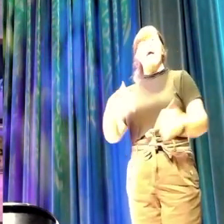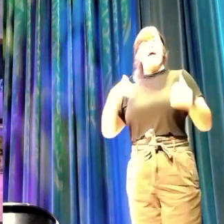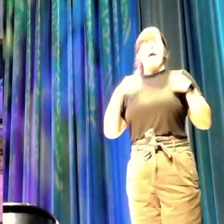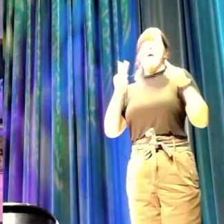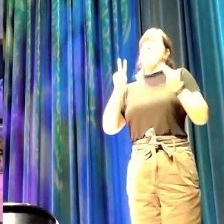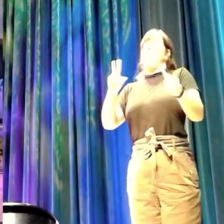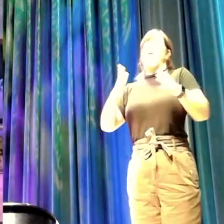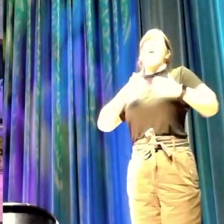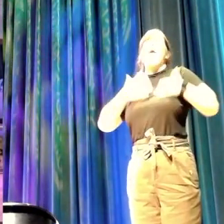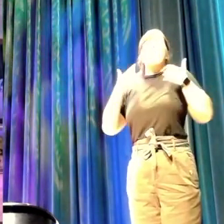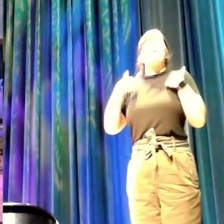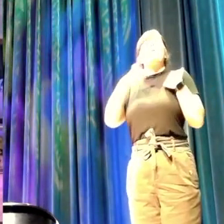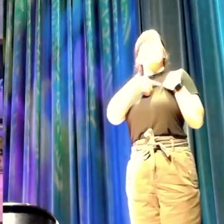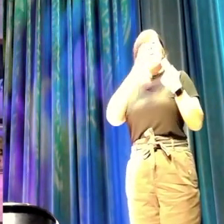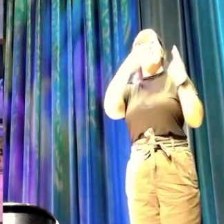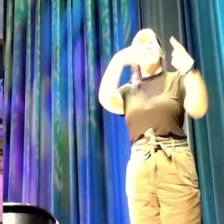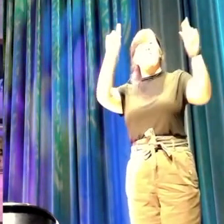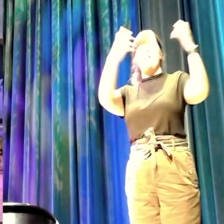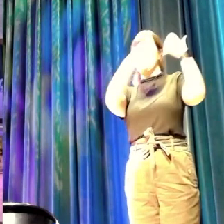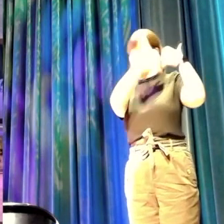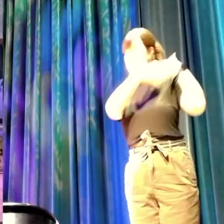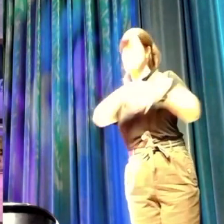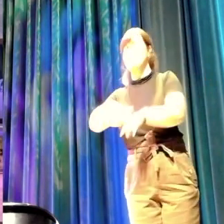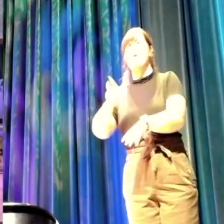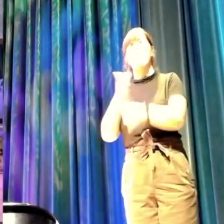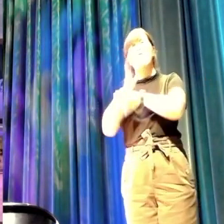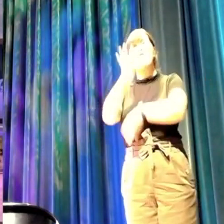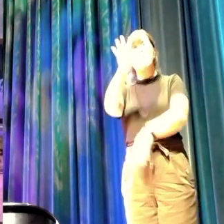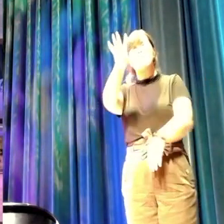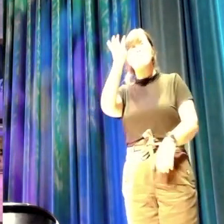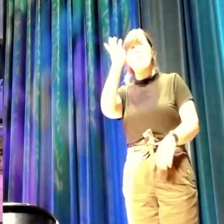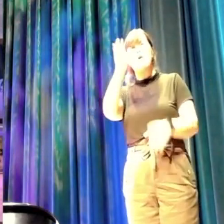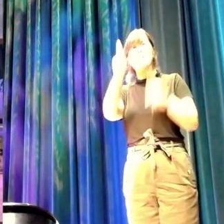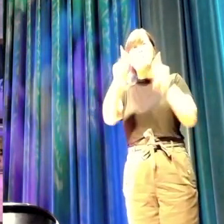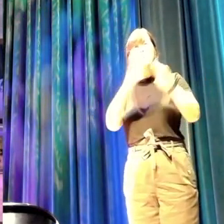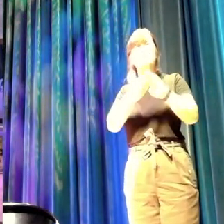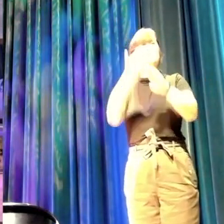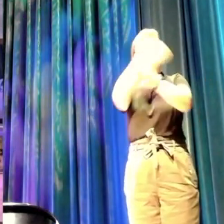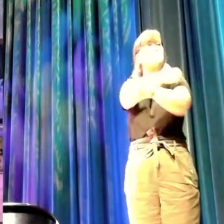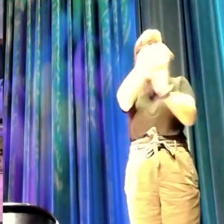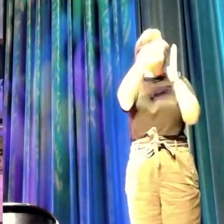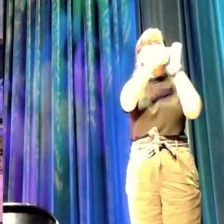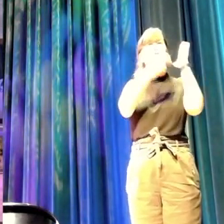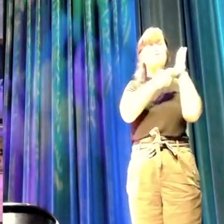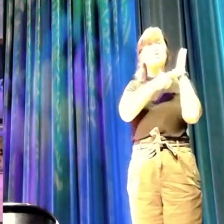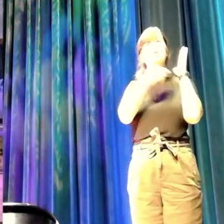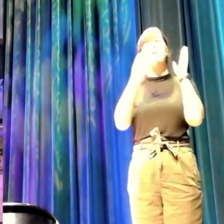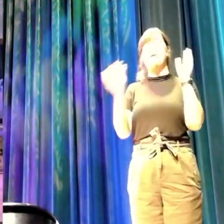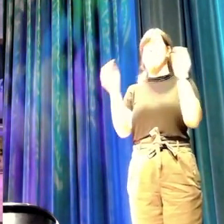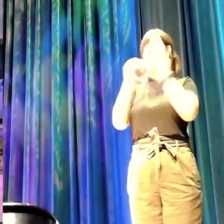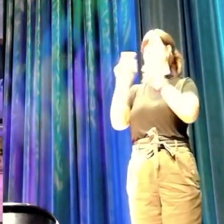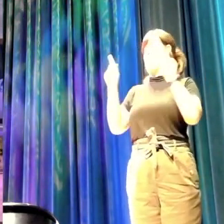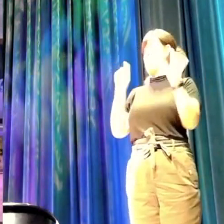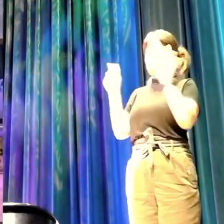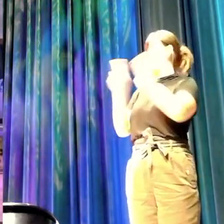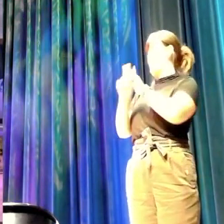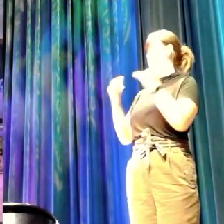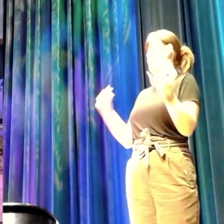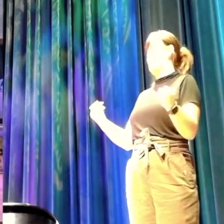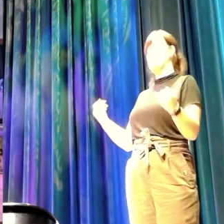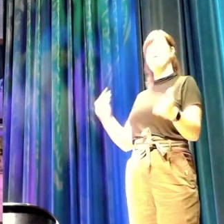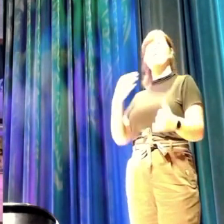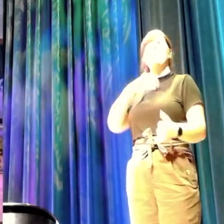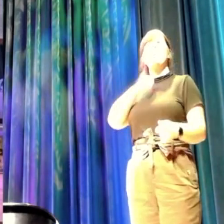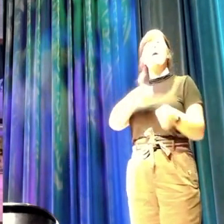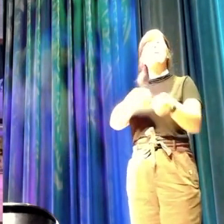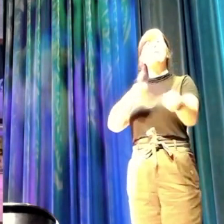I can say that we pulled it off. Over 400 people pre-registered, and we have had more come today. White Paint Day is